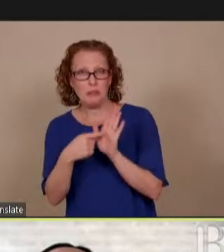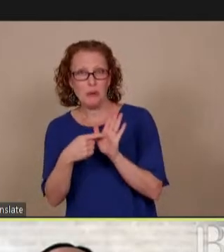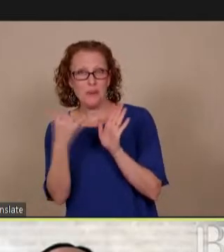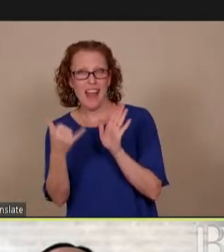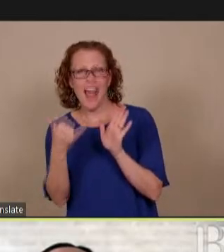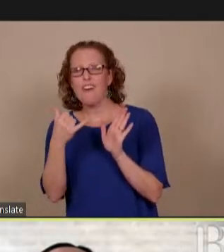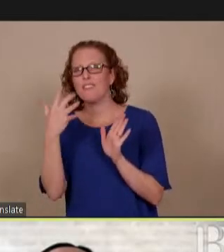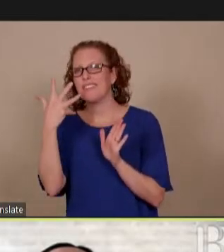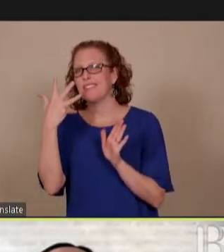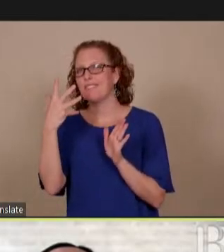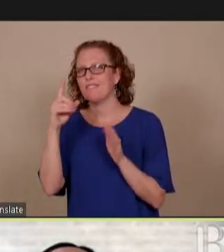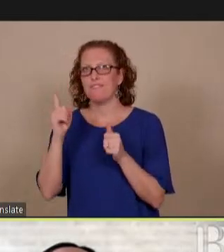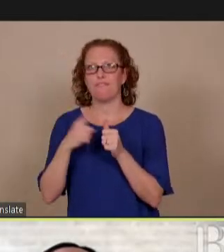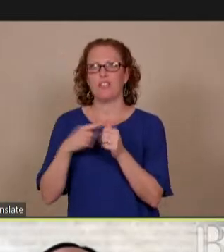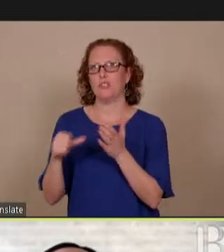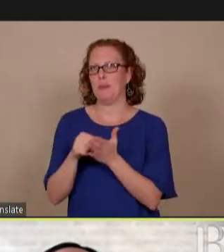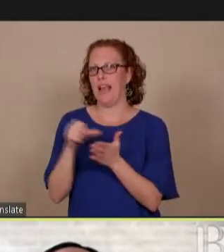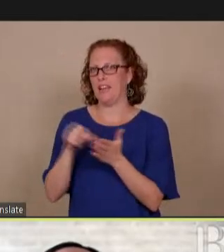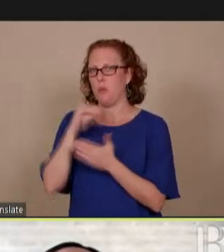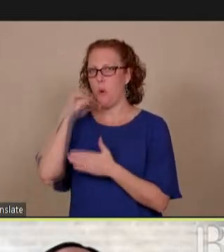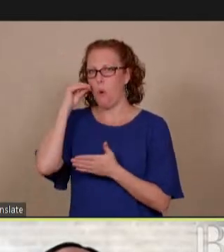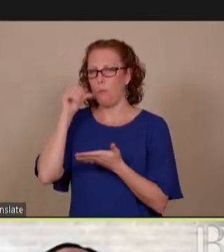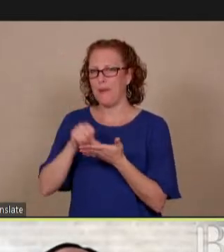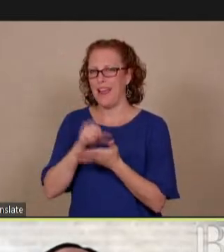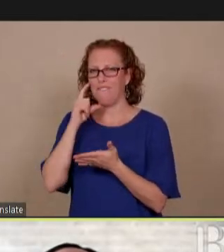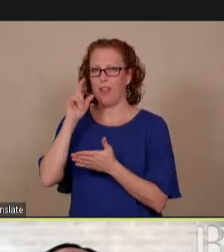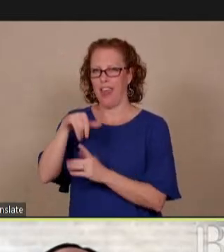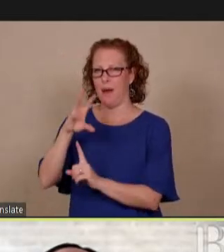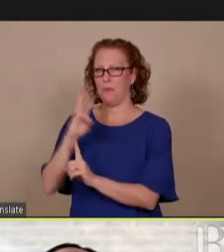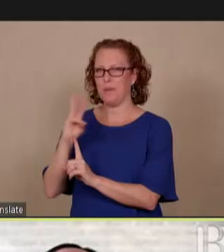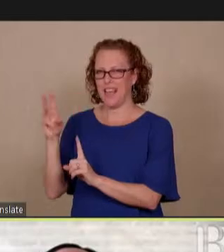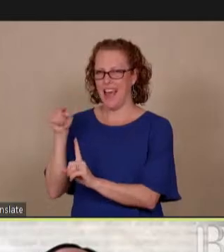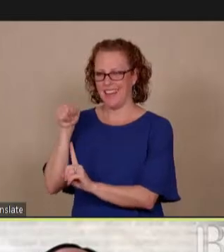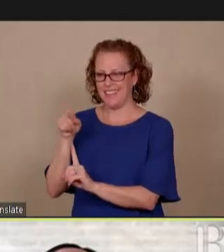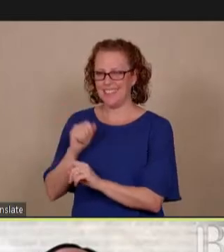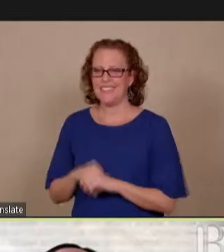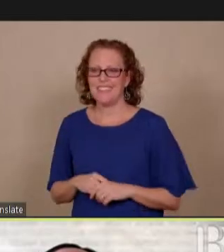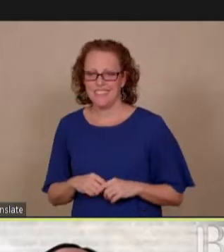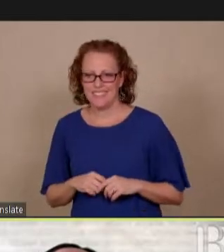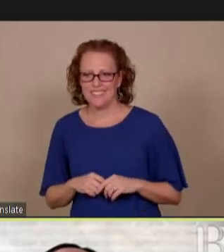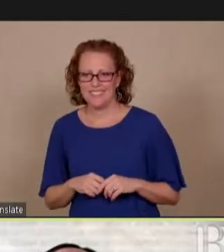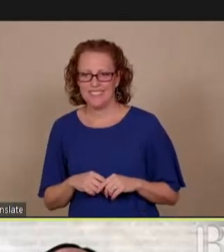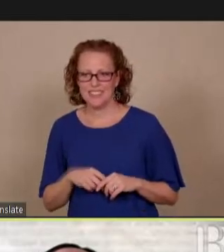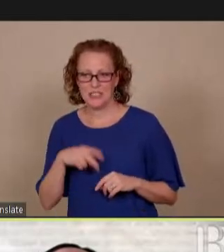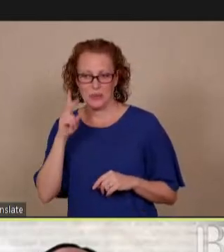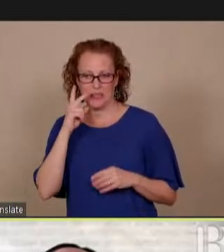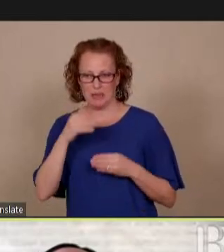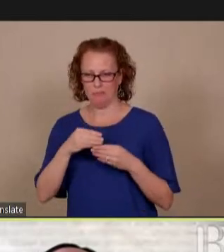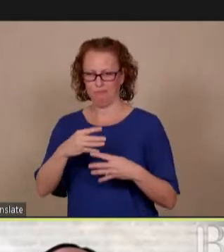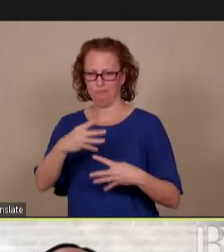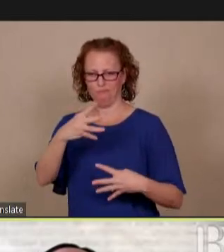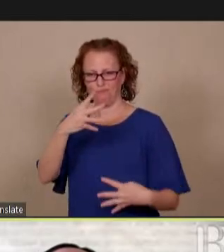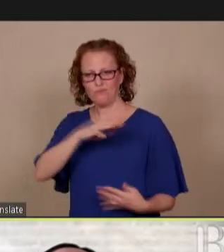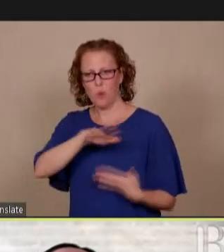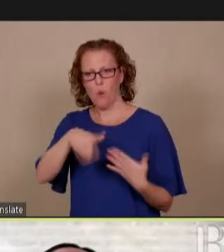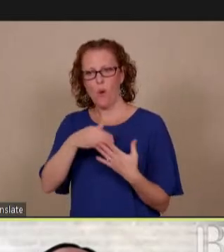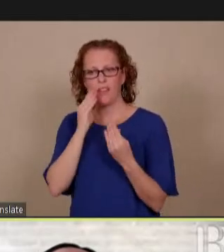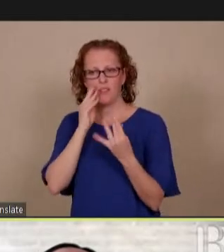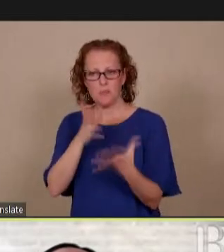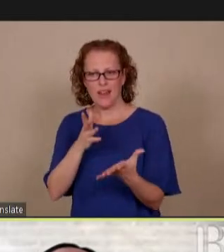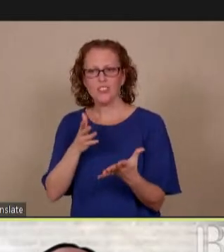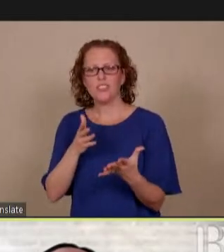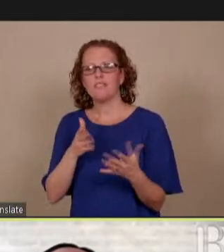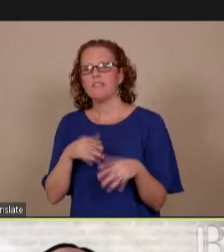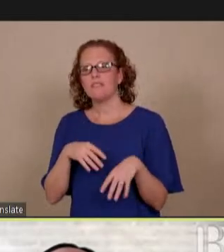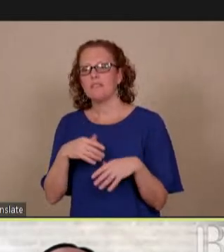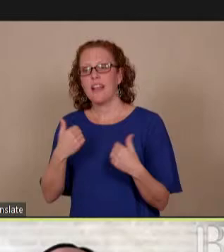for that website or web page. And you can see all the information that's provided through the hyperlinks here.